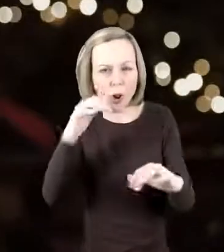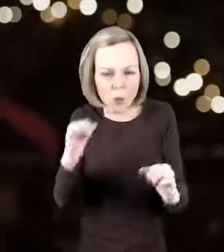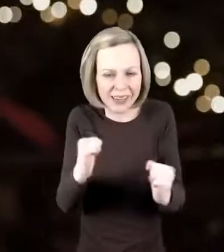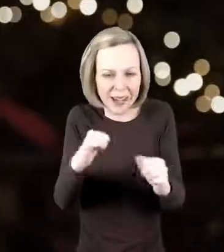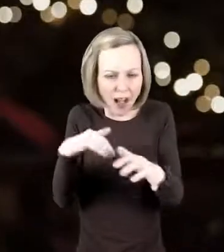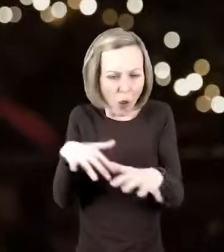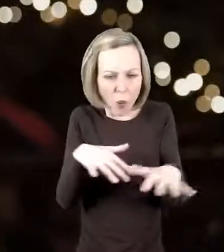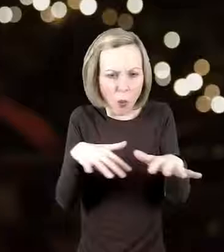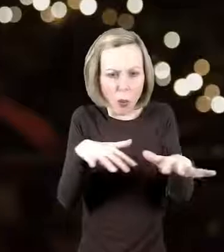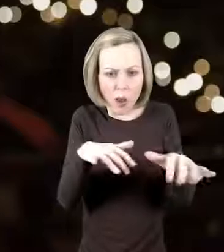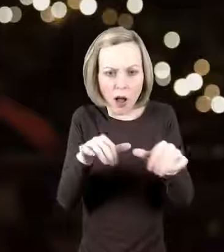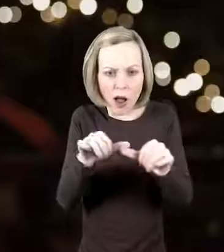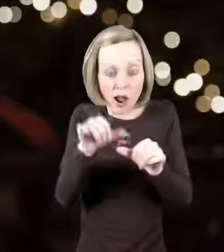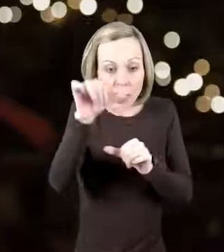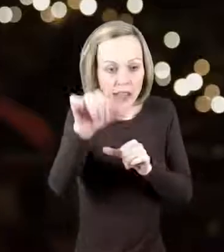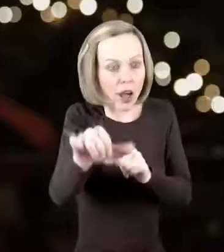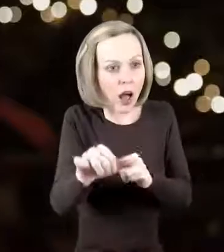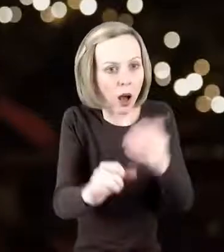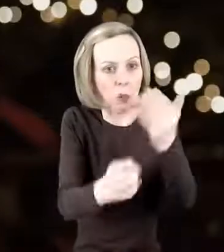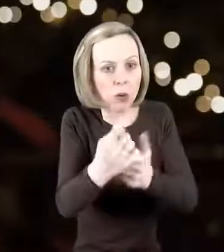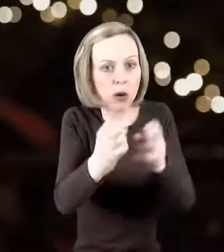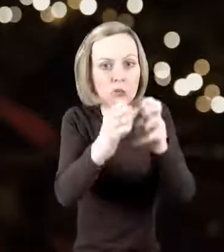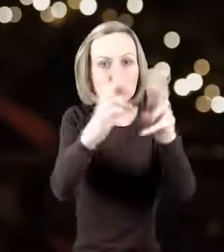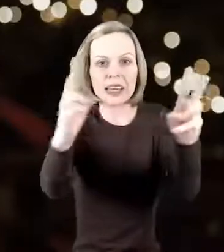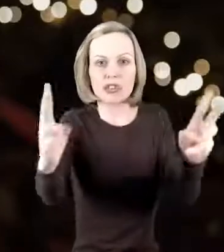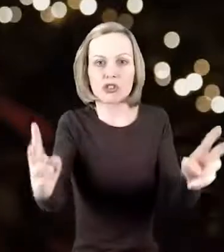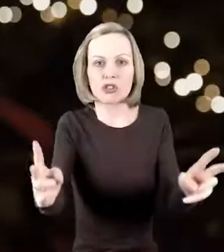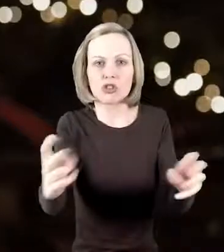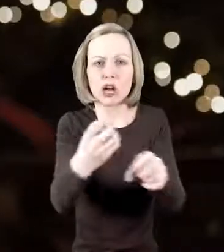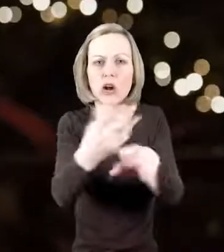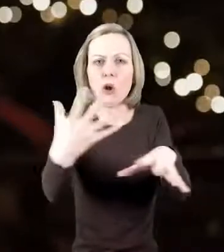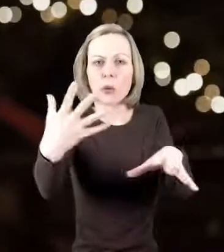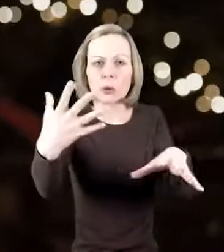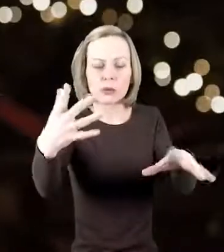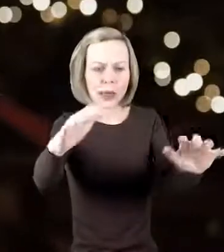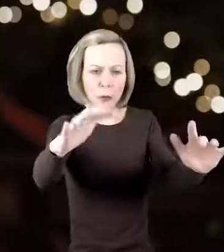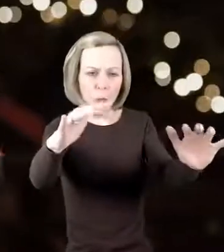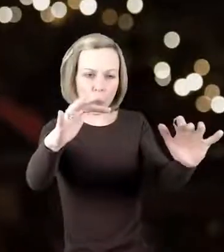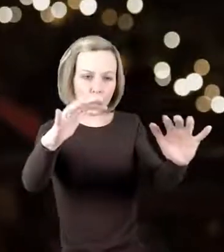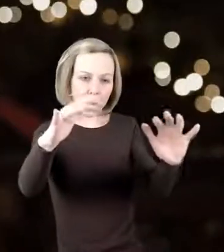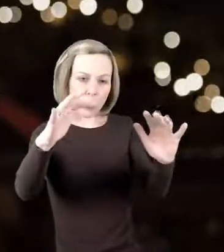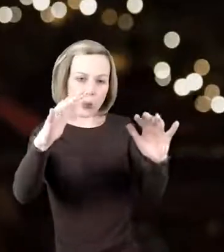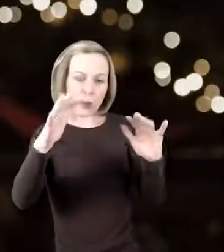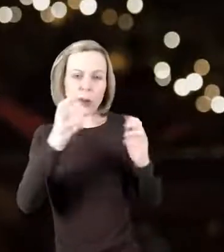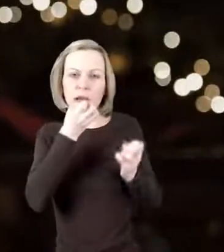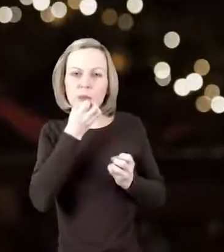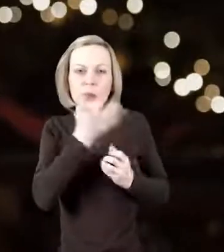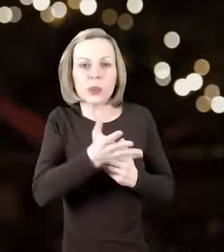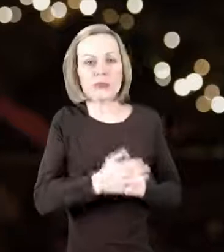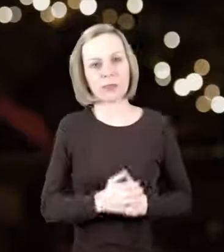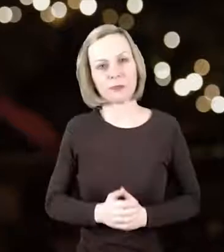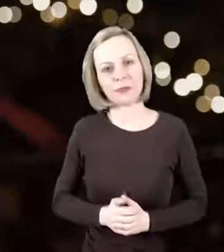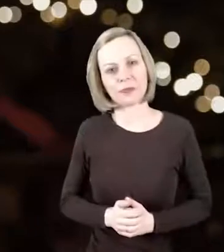winter flood, and suddenly a bridge appears, a golden bridge,